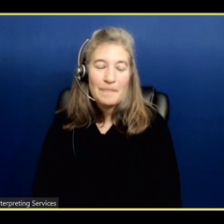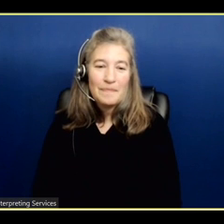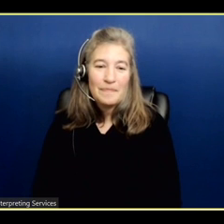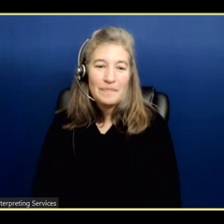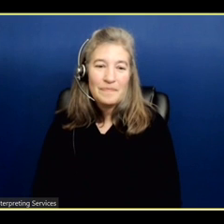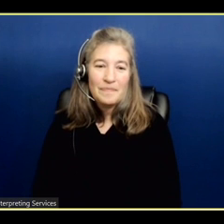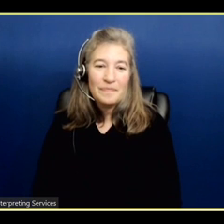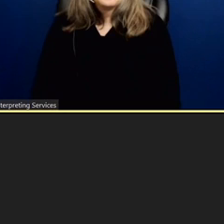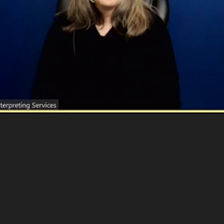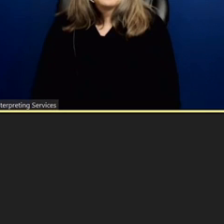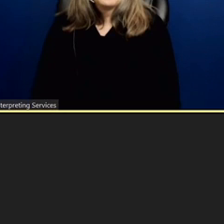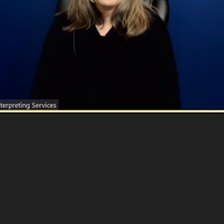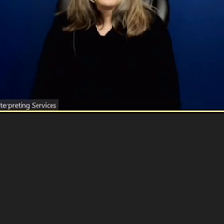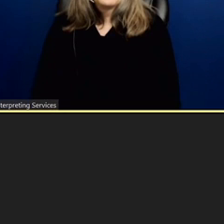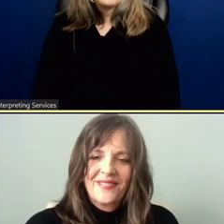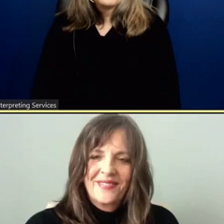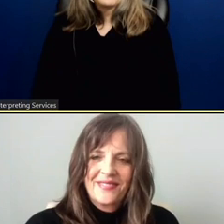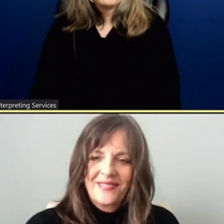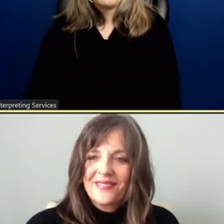Randy.